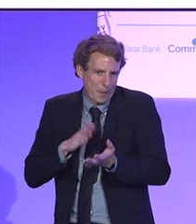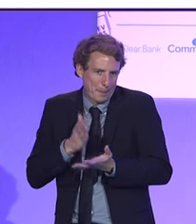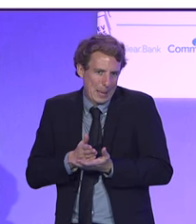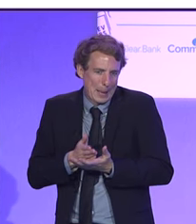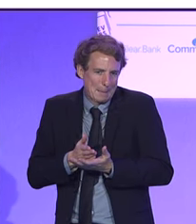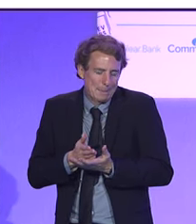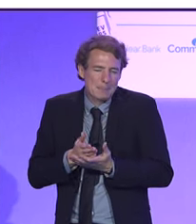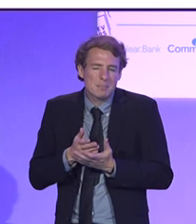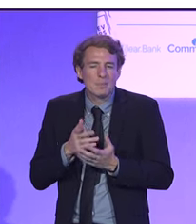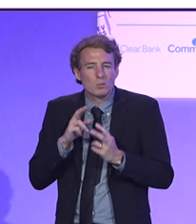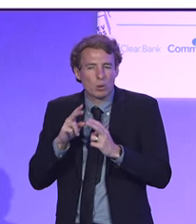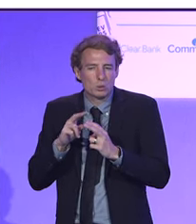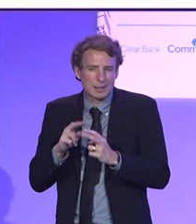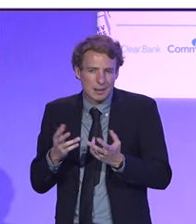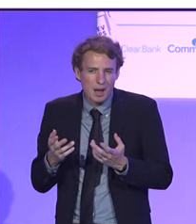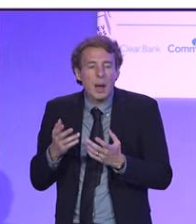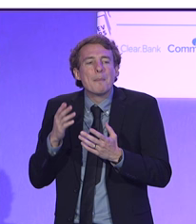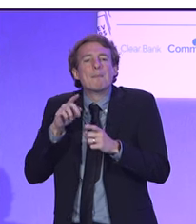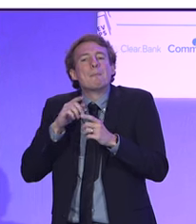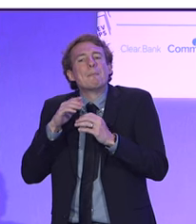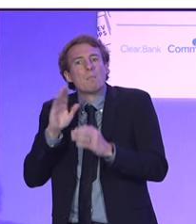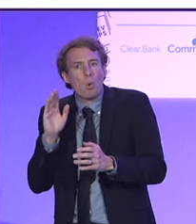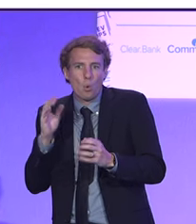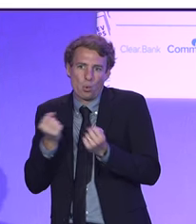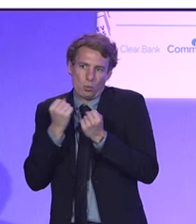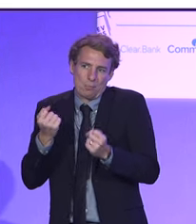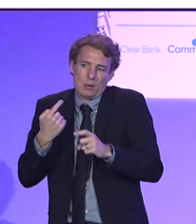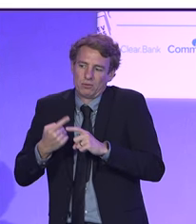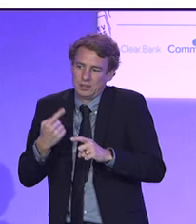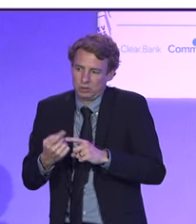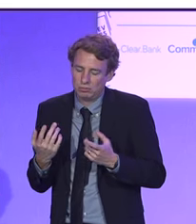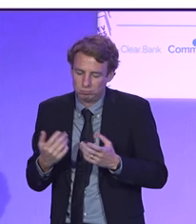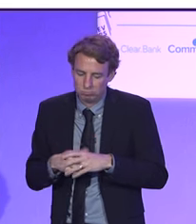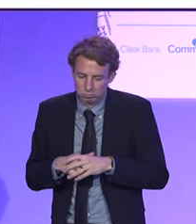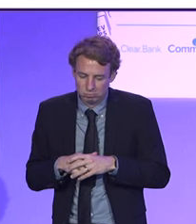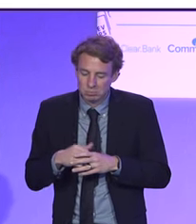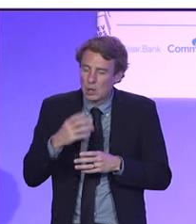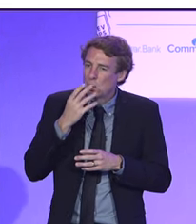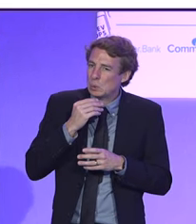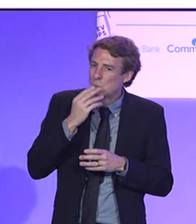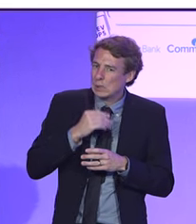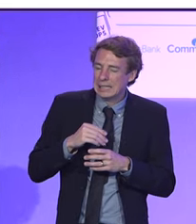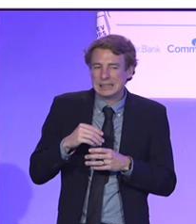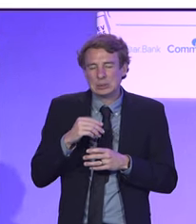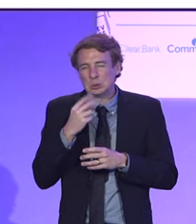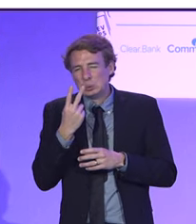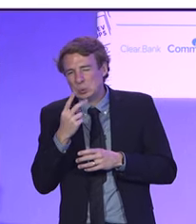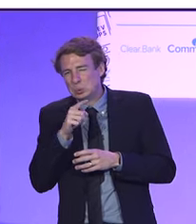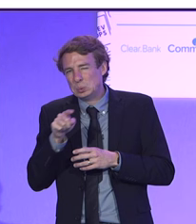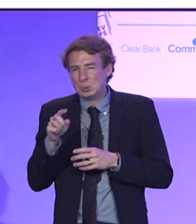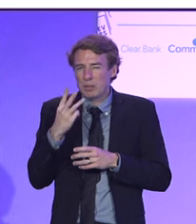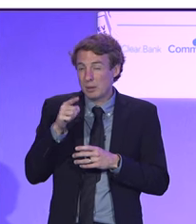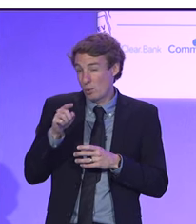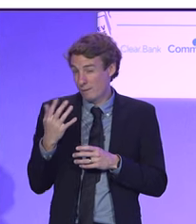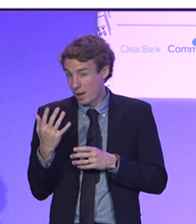they're usually much more power efficient. They usually have from 2 up to 3.5 a better CPU. They